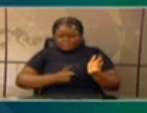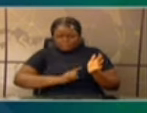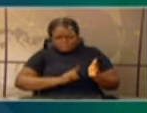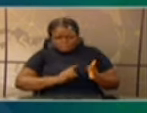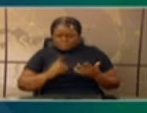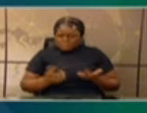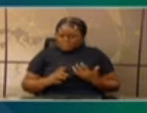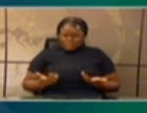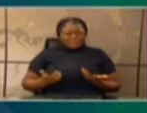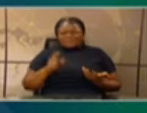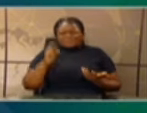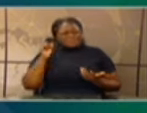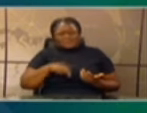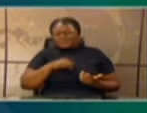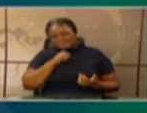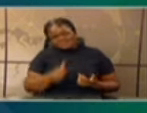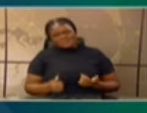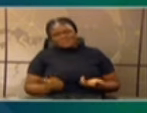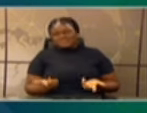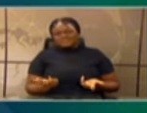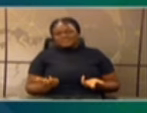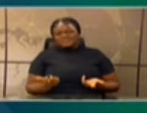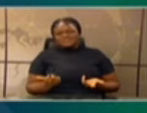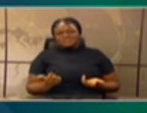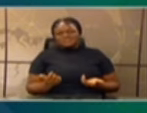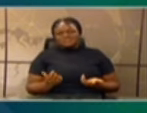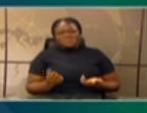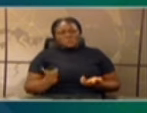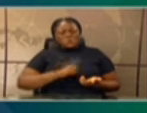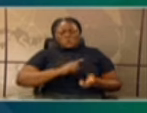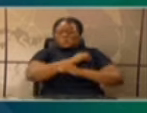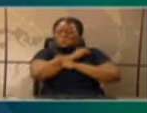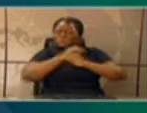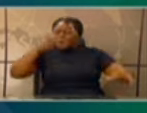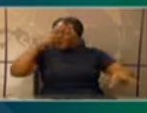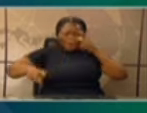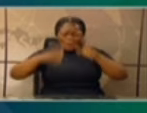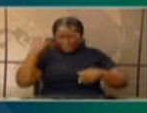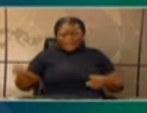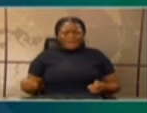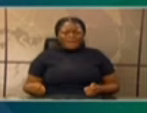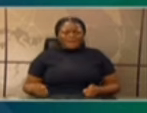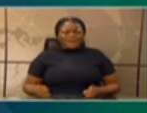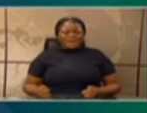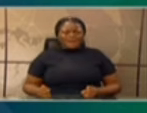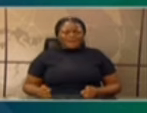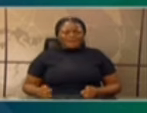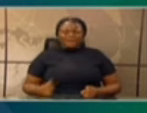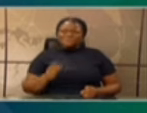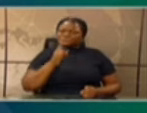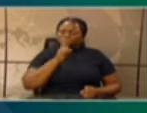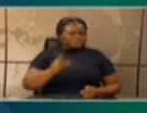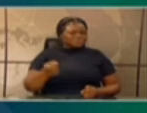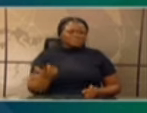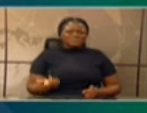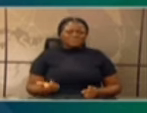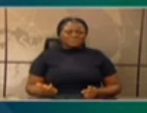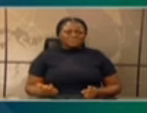apuwa abanya sebiye buru sebiye nyano sebiye buru sebiye nyano sebiye buru sebiye